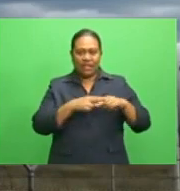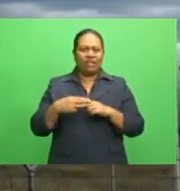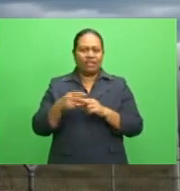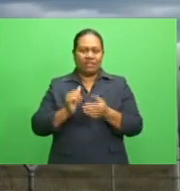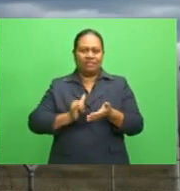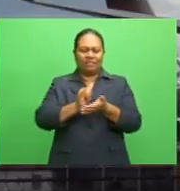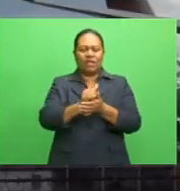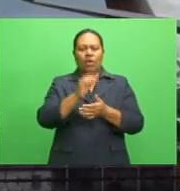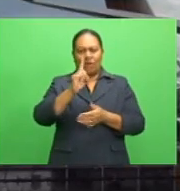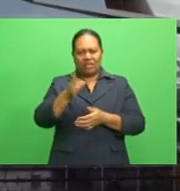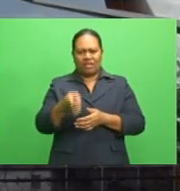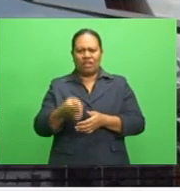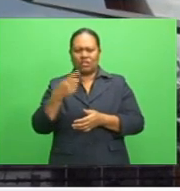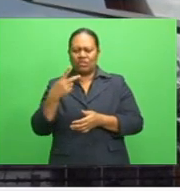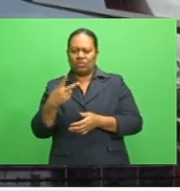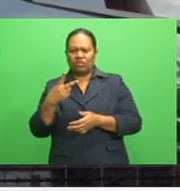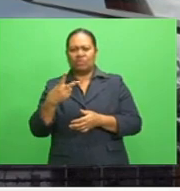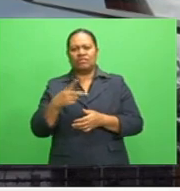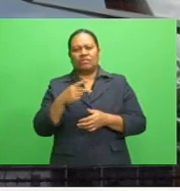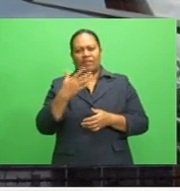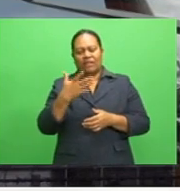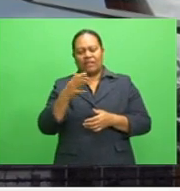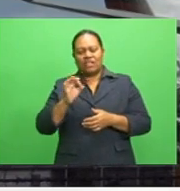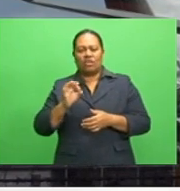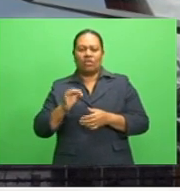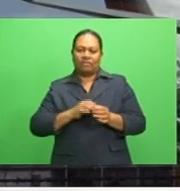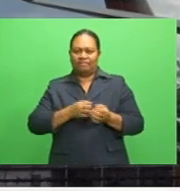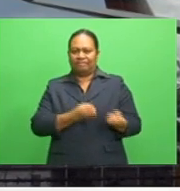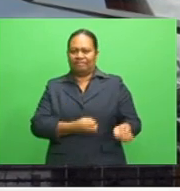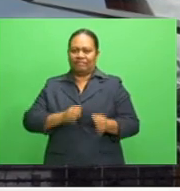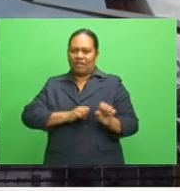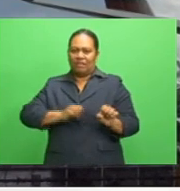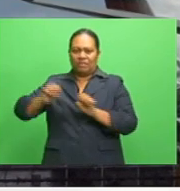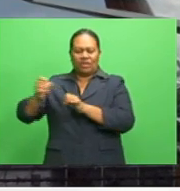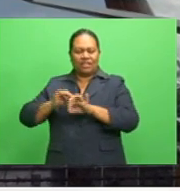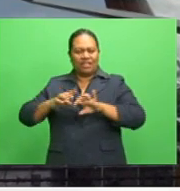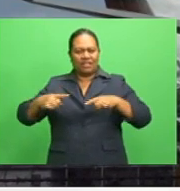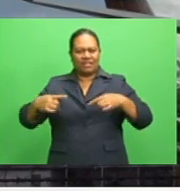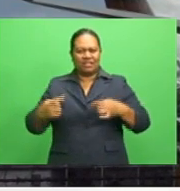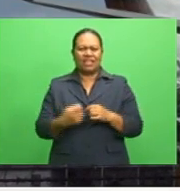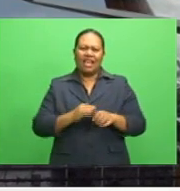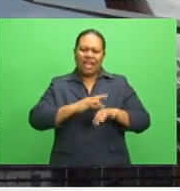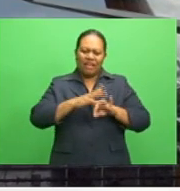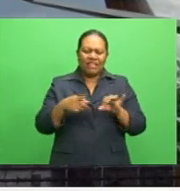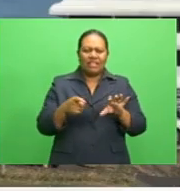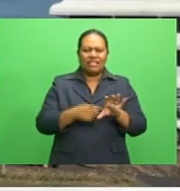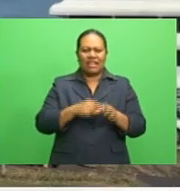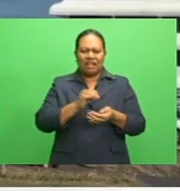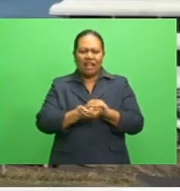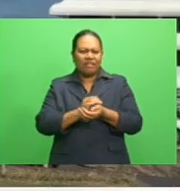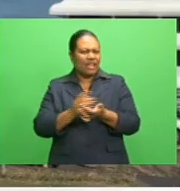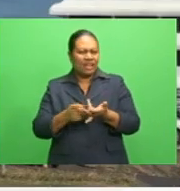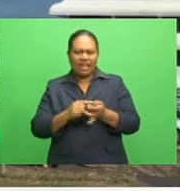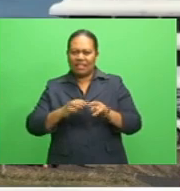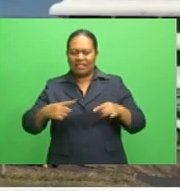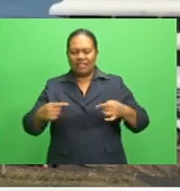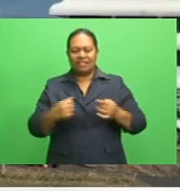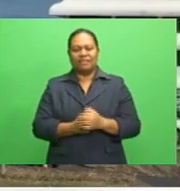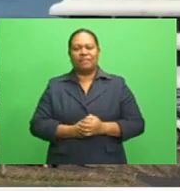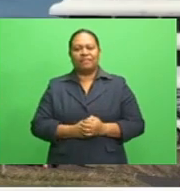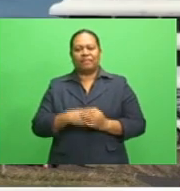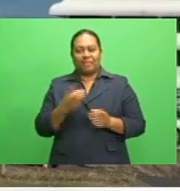about 1,205 tons of exports, consisting of fresh produce, garments, kava, and seafood. Inbound freight